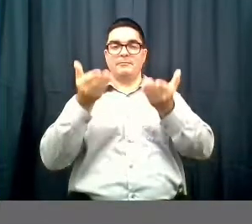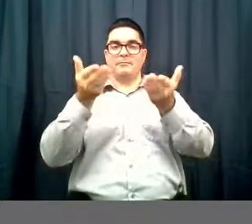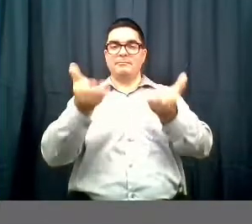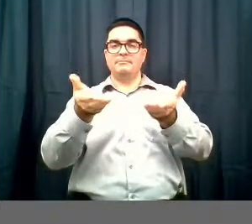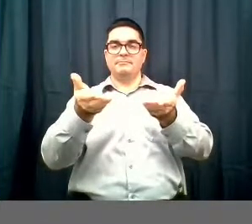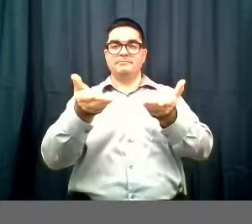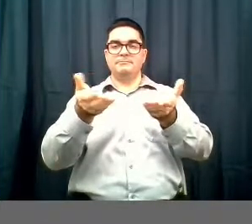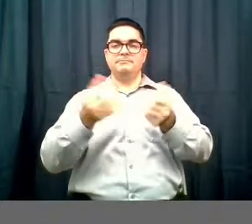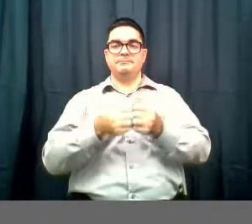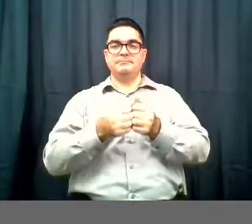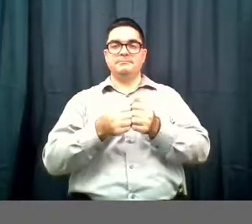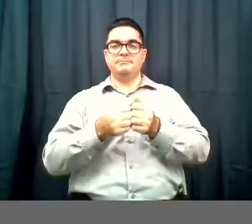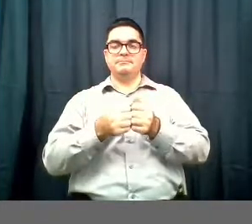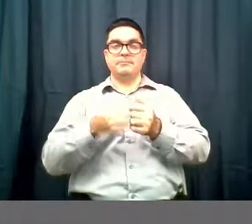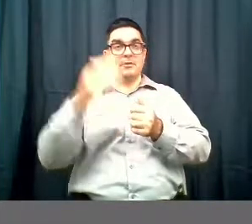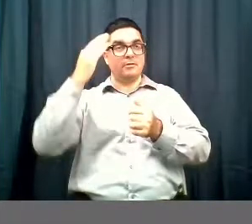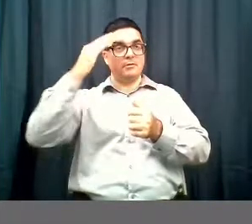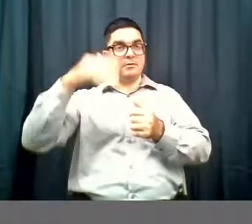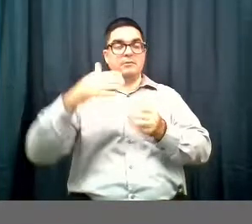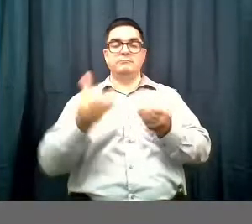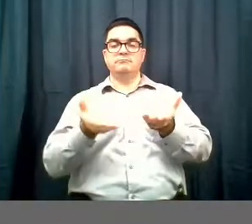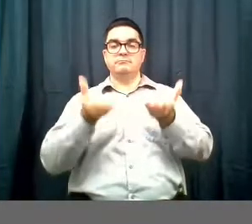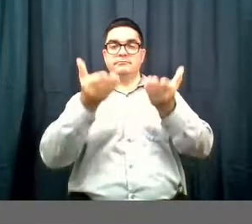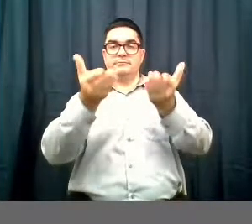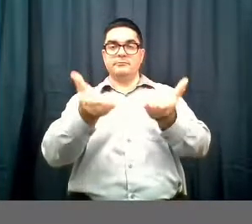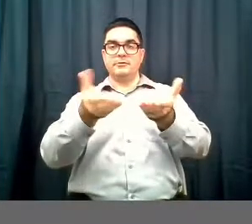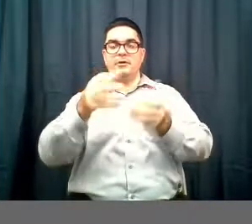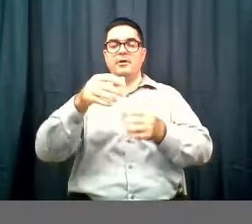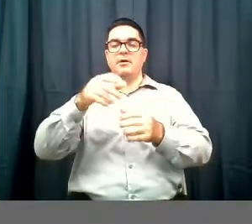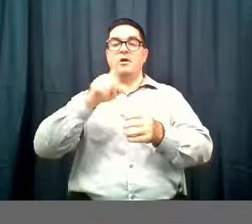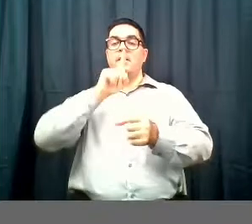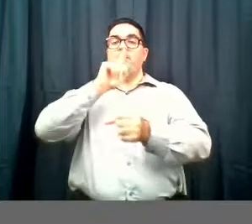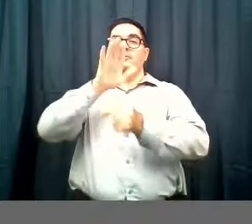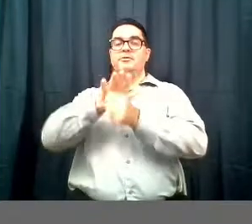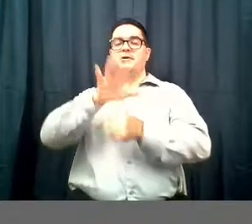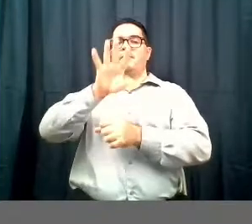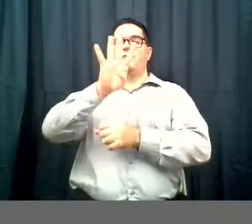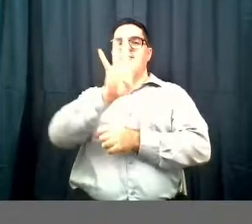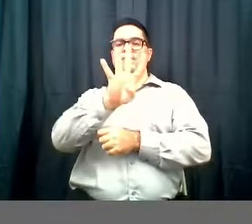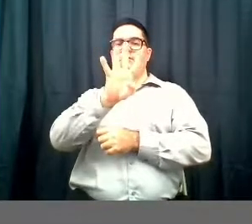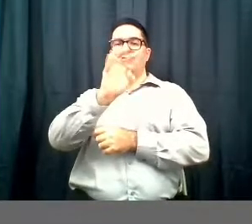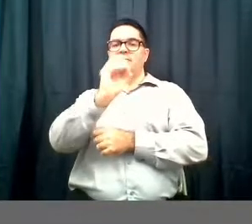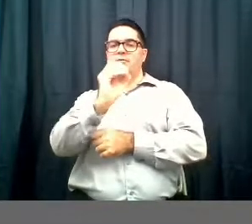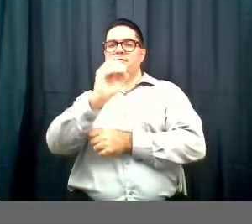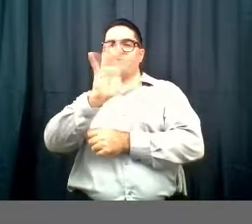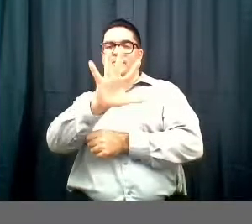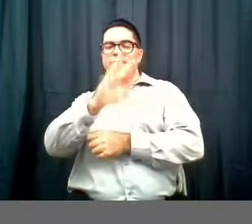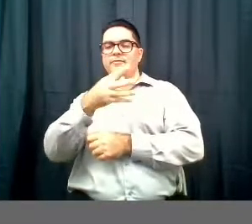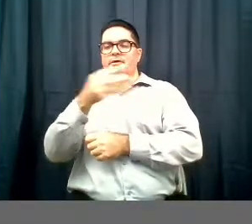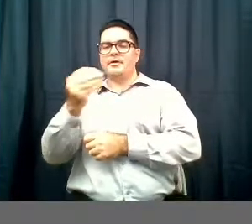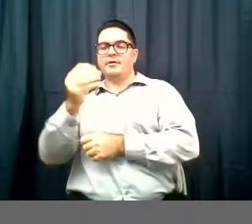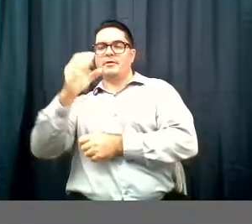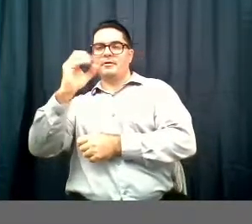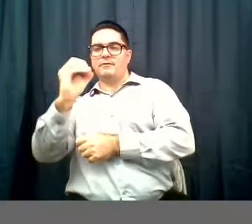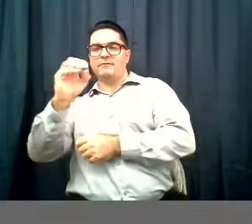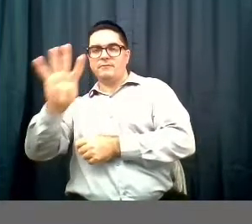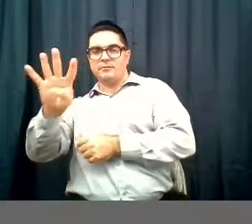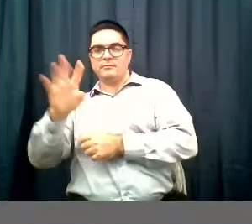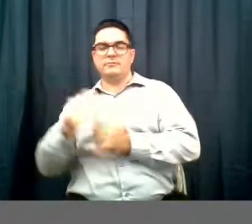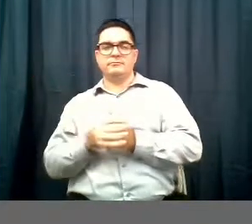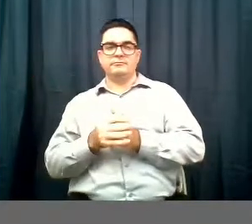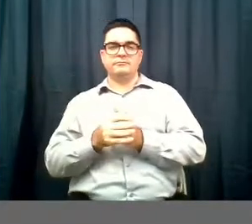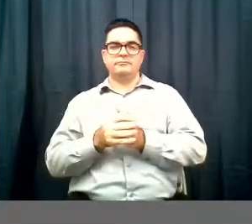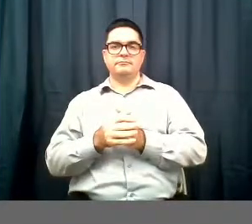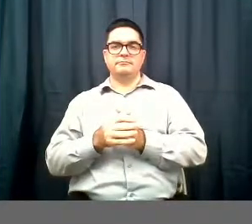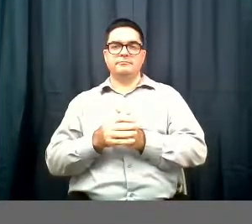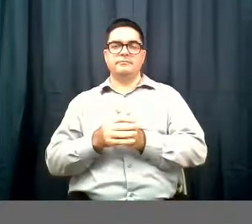is aware of includes one, which is Promesa 405M4, which says that it requires the board to take a comprehensive approach to the